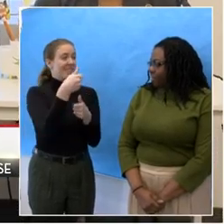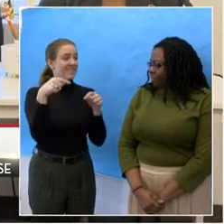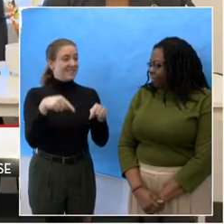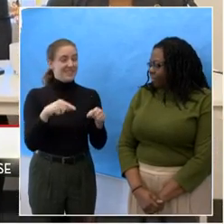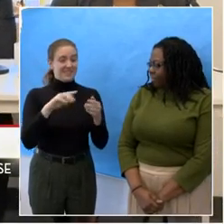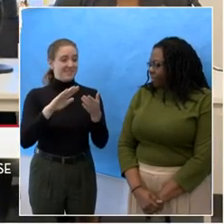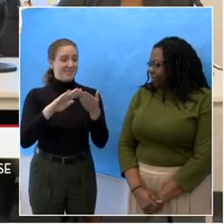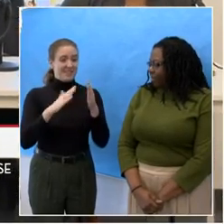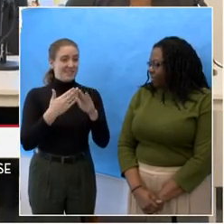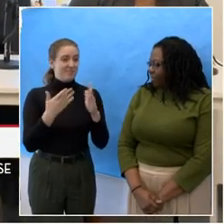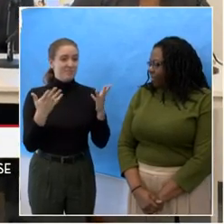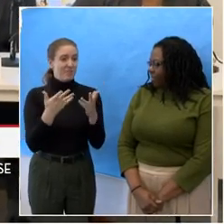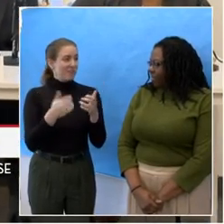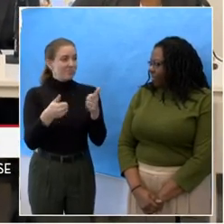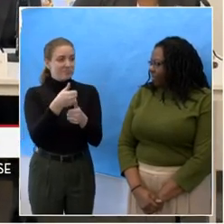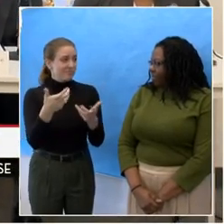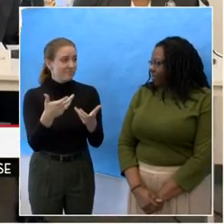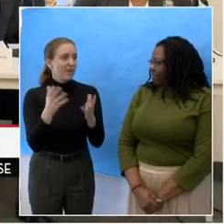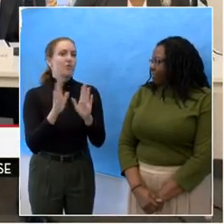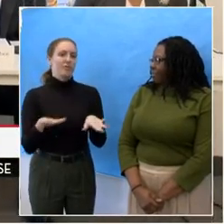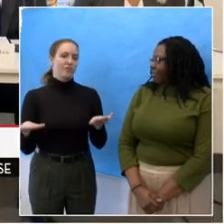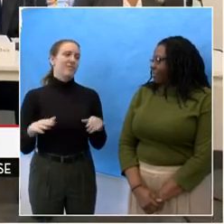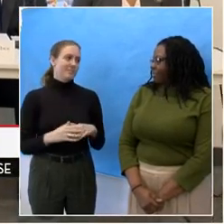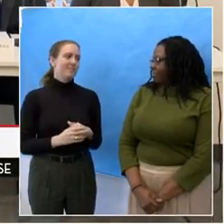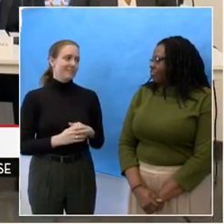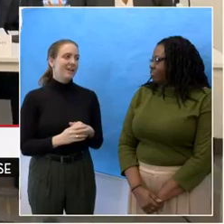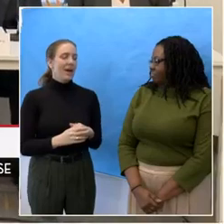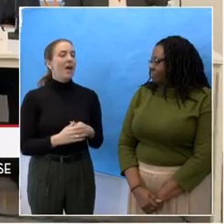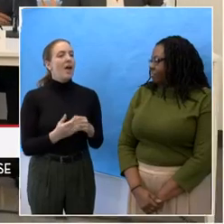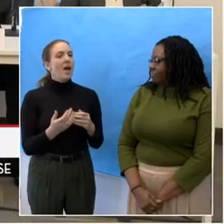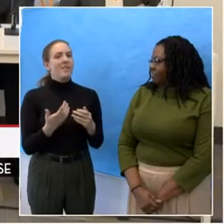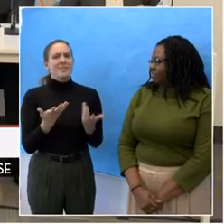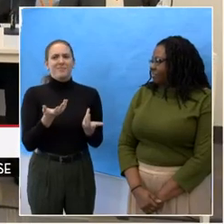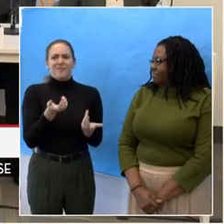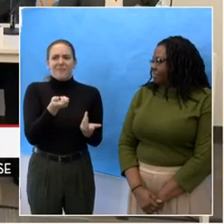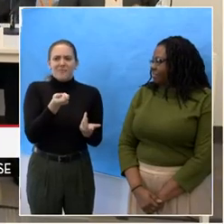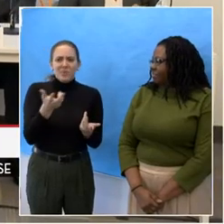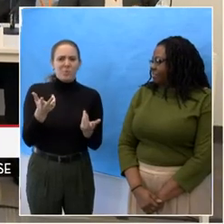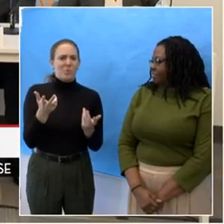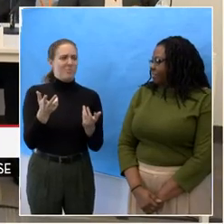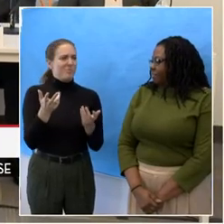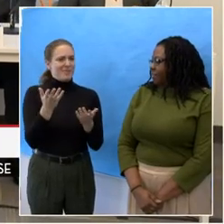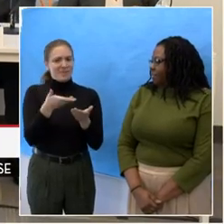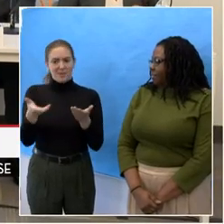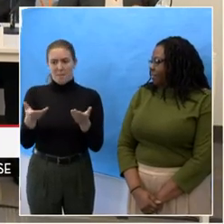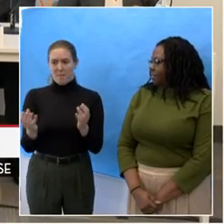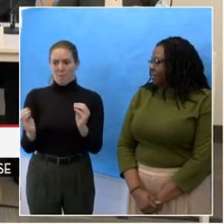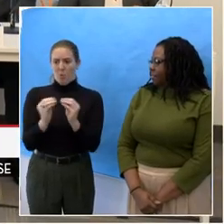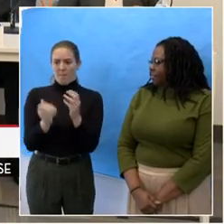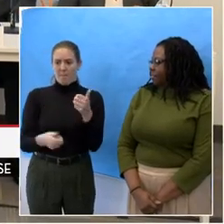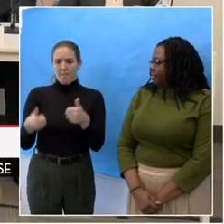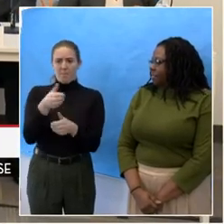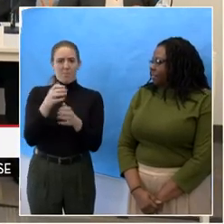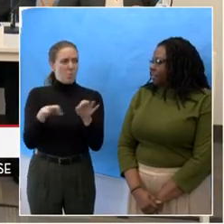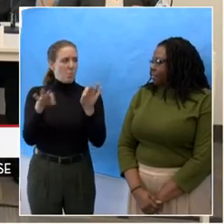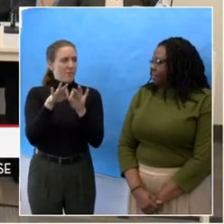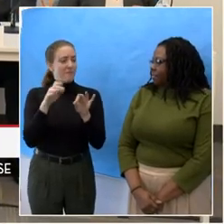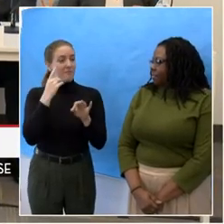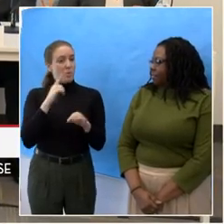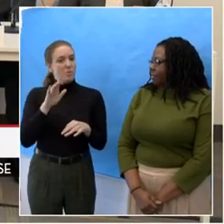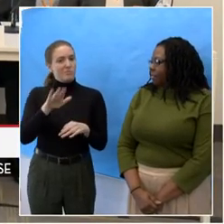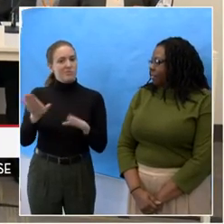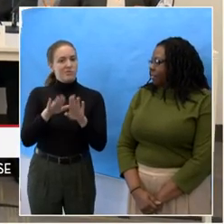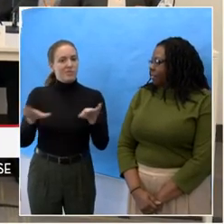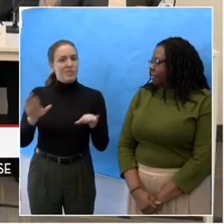our children. And there are very few things more important to our children and their joy and their